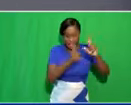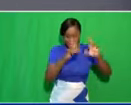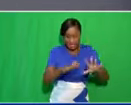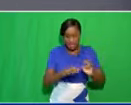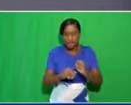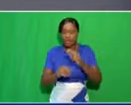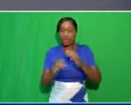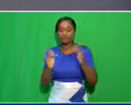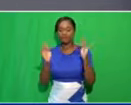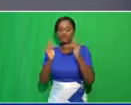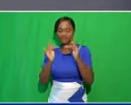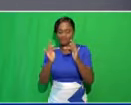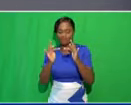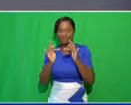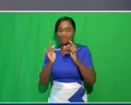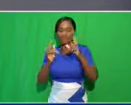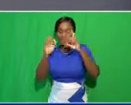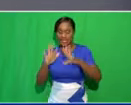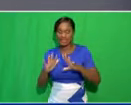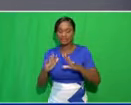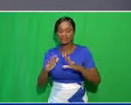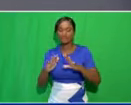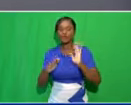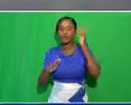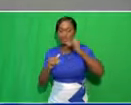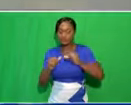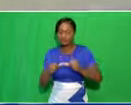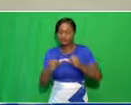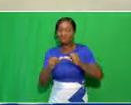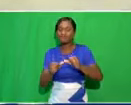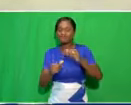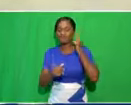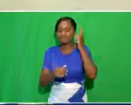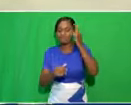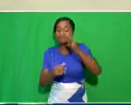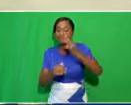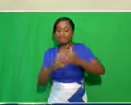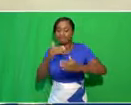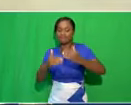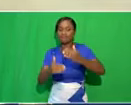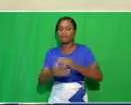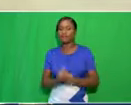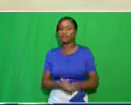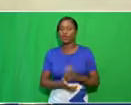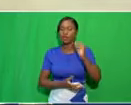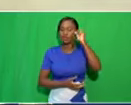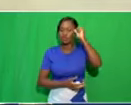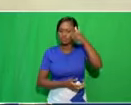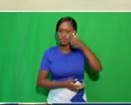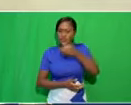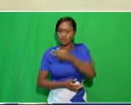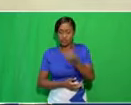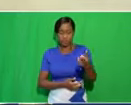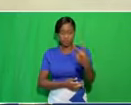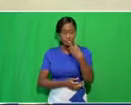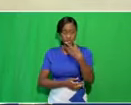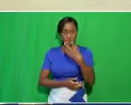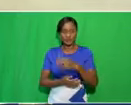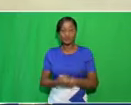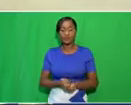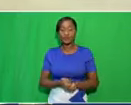continuance going forward. Okay, thank you very much, Dr. Smith. Let me just remind our viewers. So this is